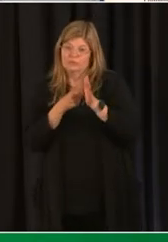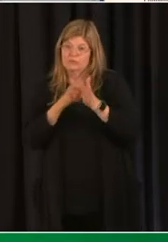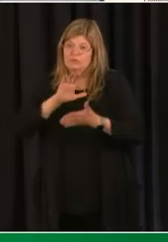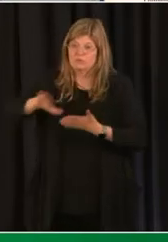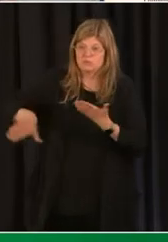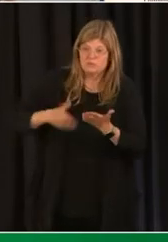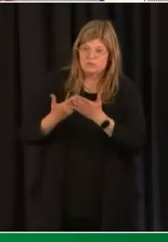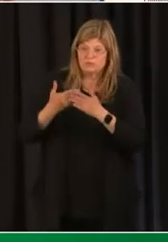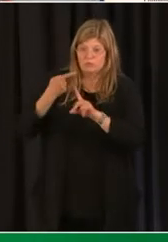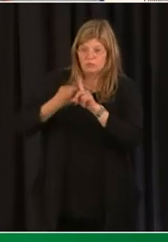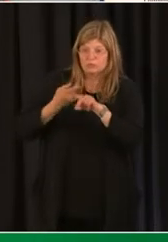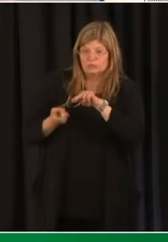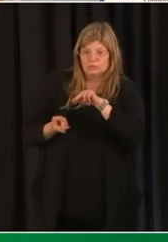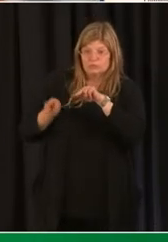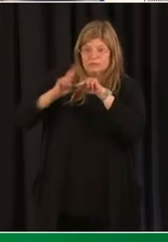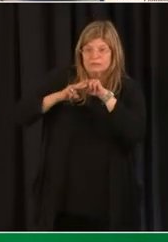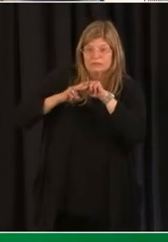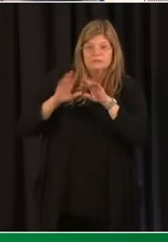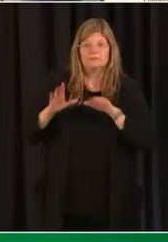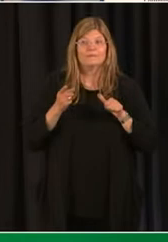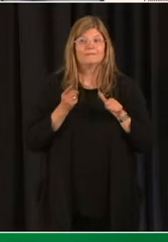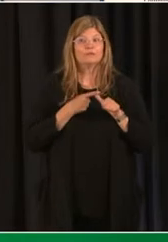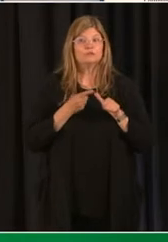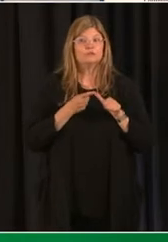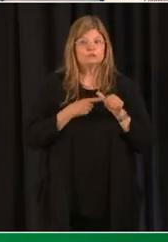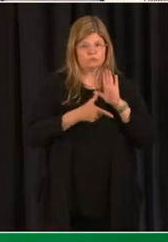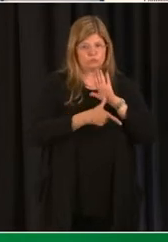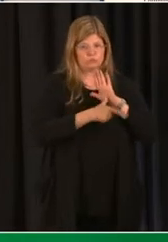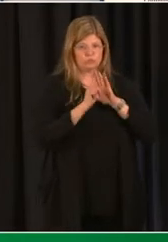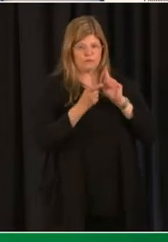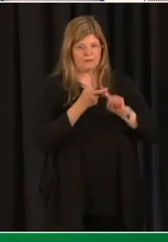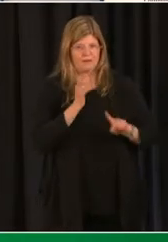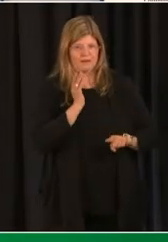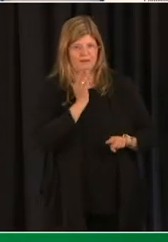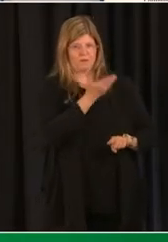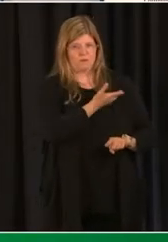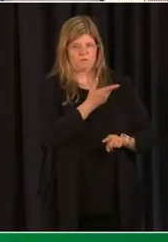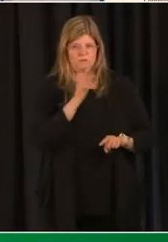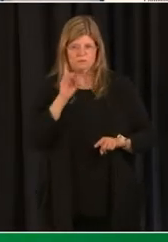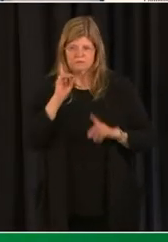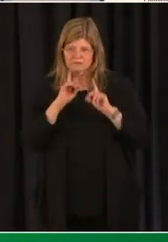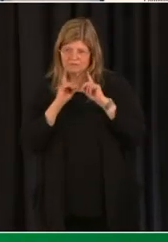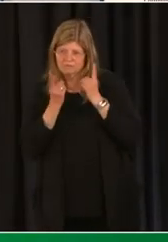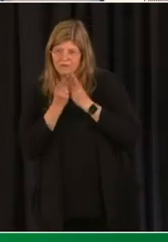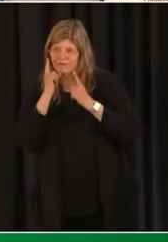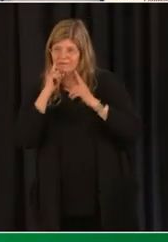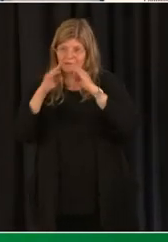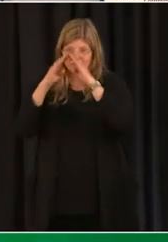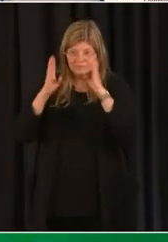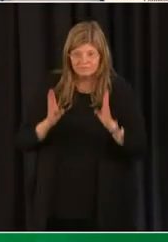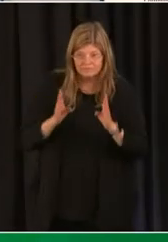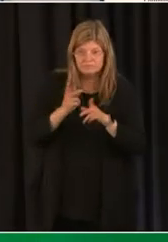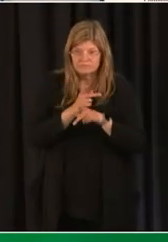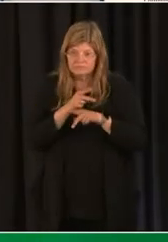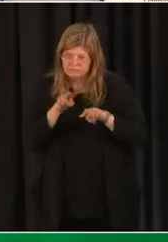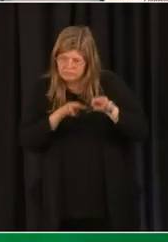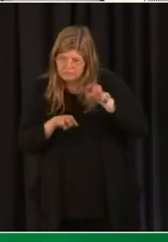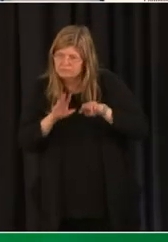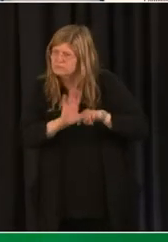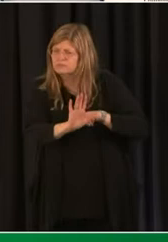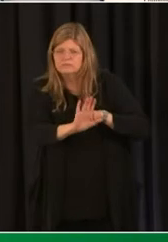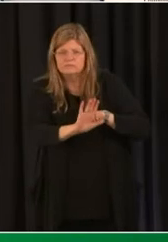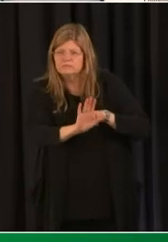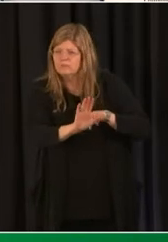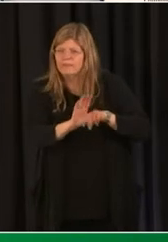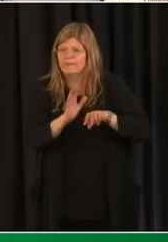rent administrator during the public health emergency, and for the housing provider to be informed if